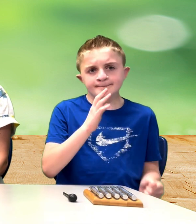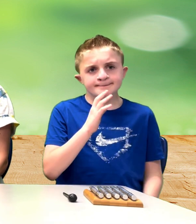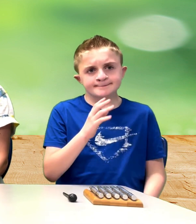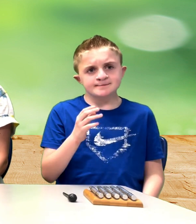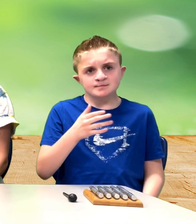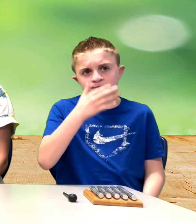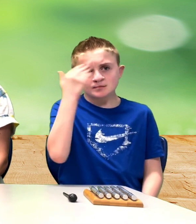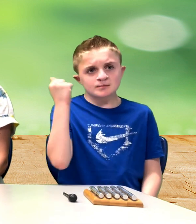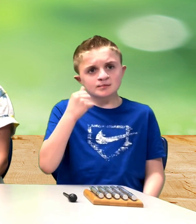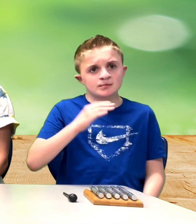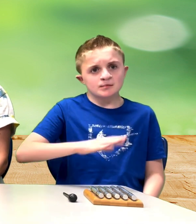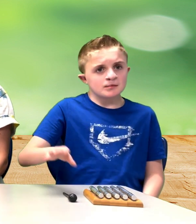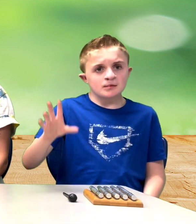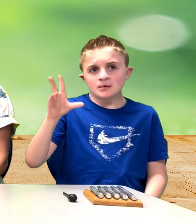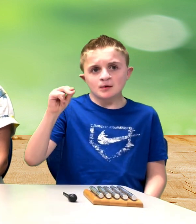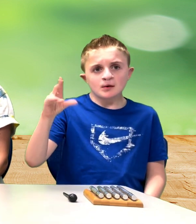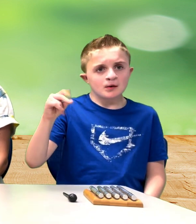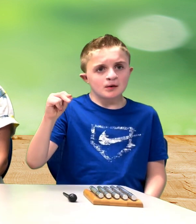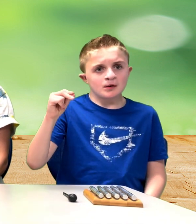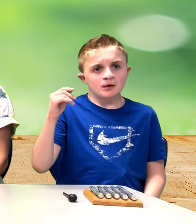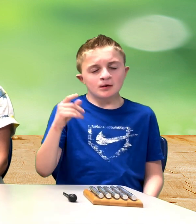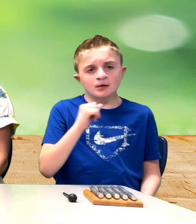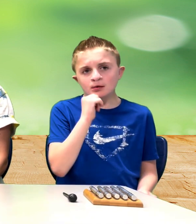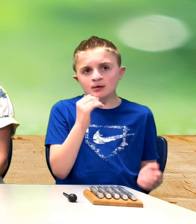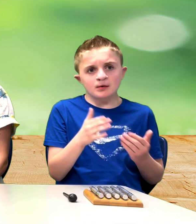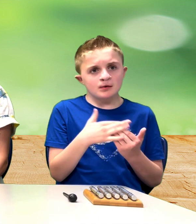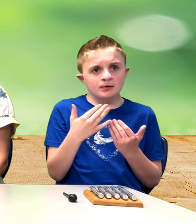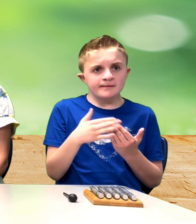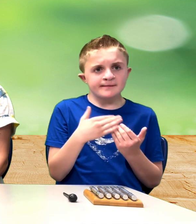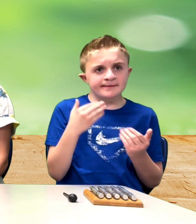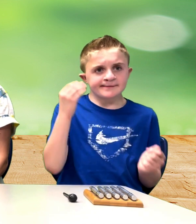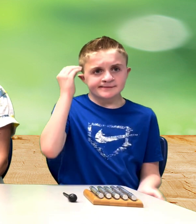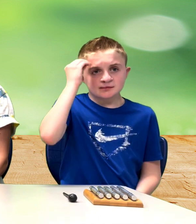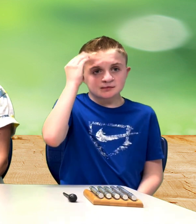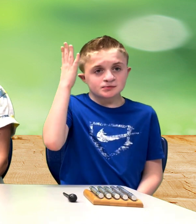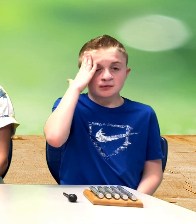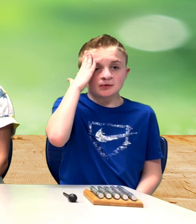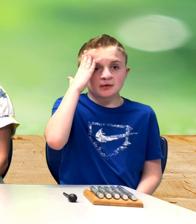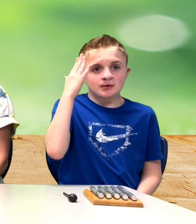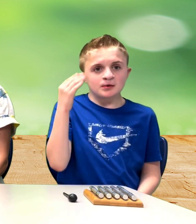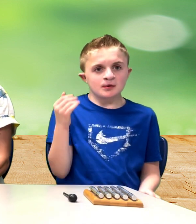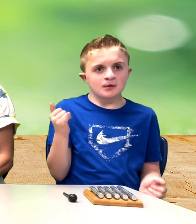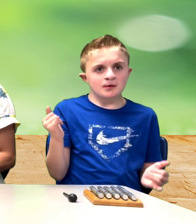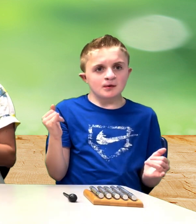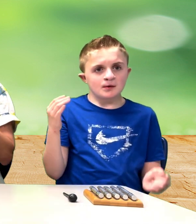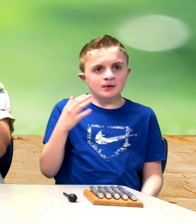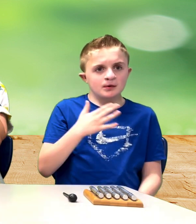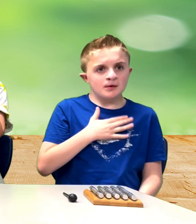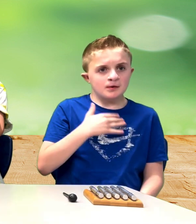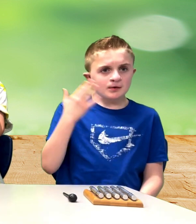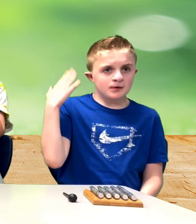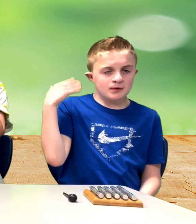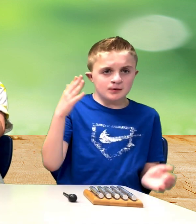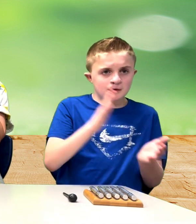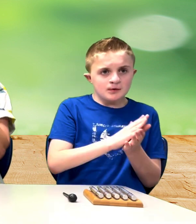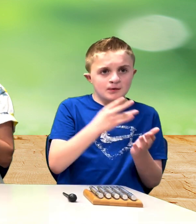remember when someone said something mean to me when I was in high school. don't forget